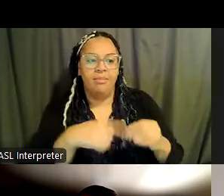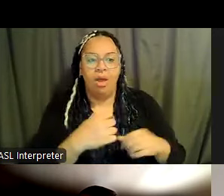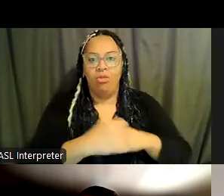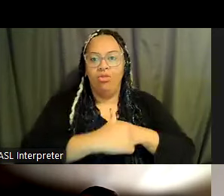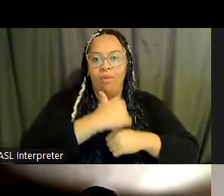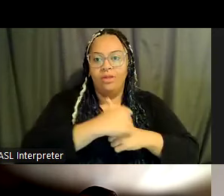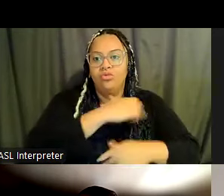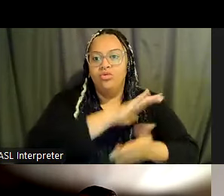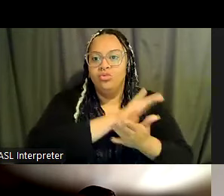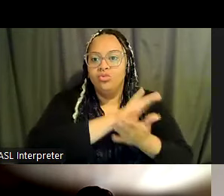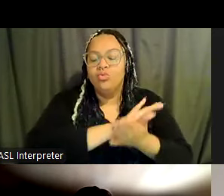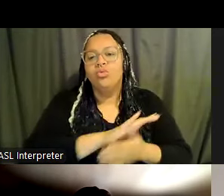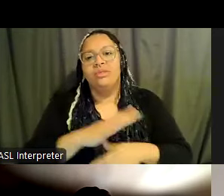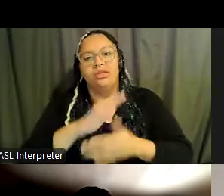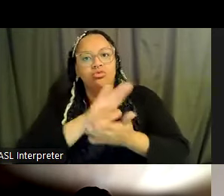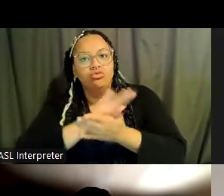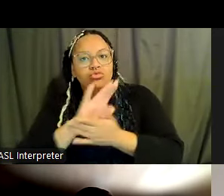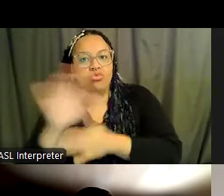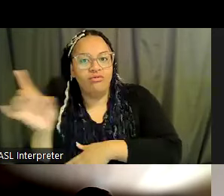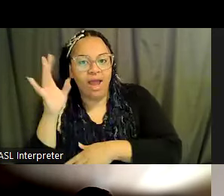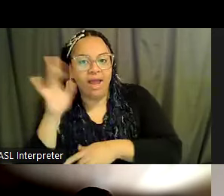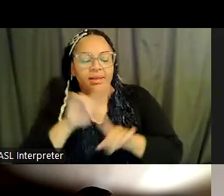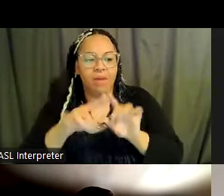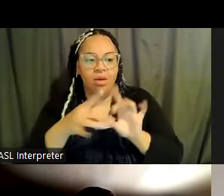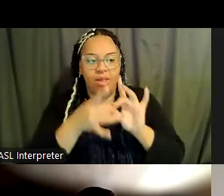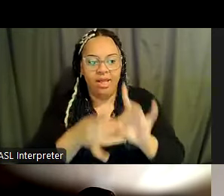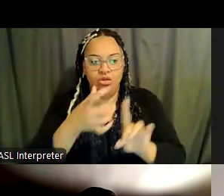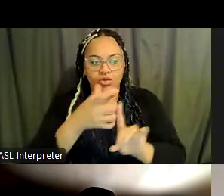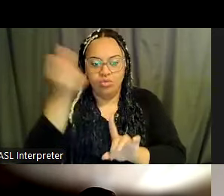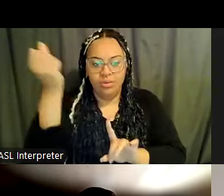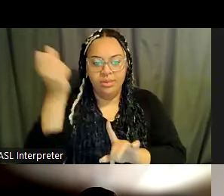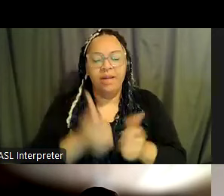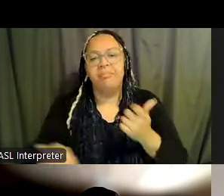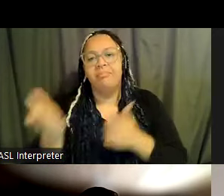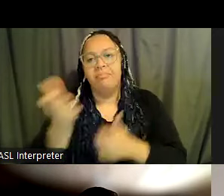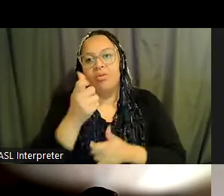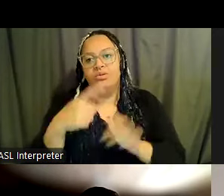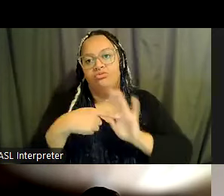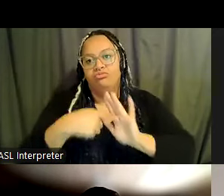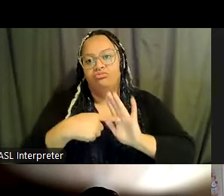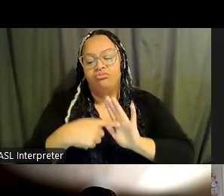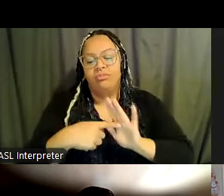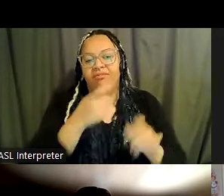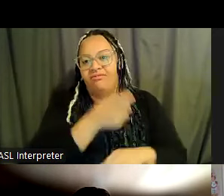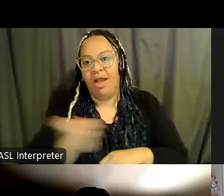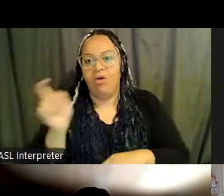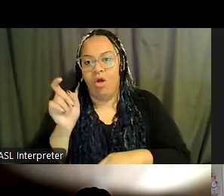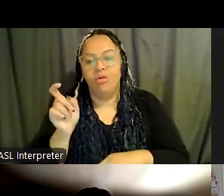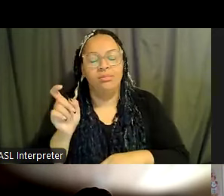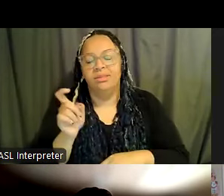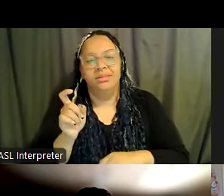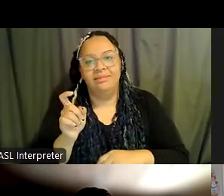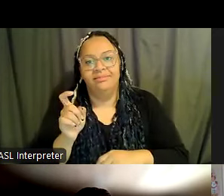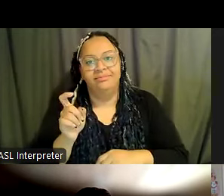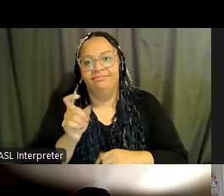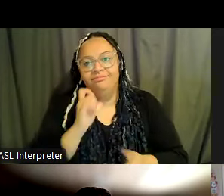violence. But regarding suicides, well, most of the data shows us is that firearms are very rarely